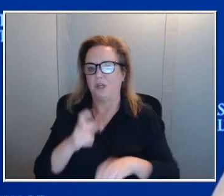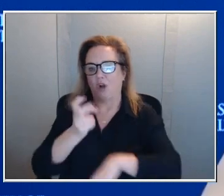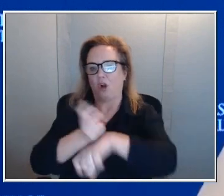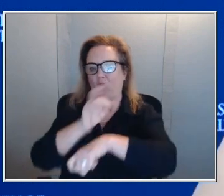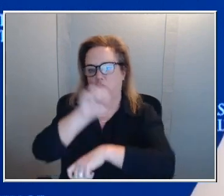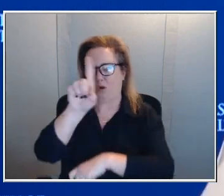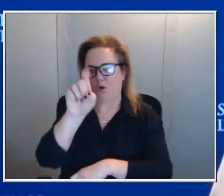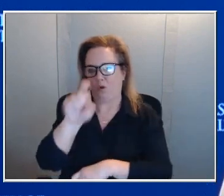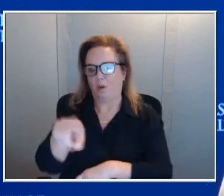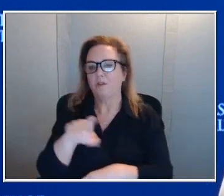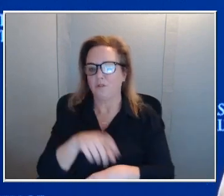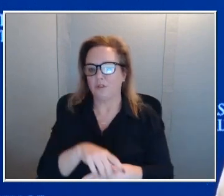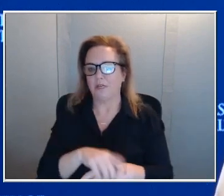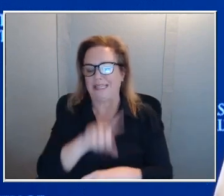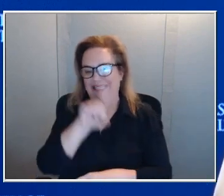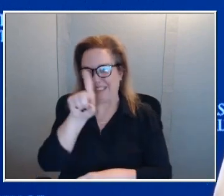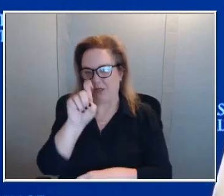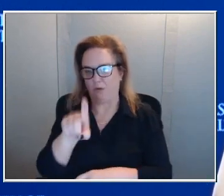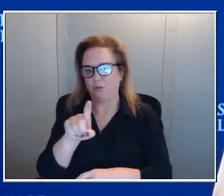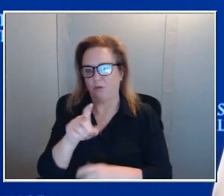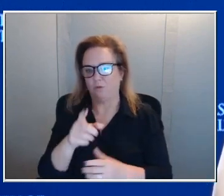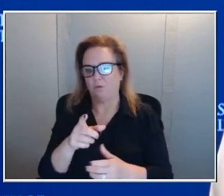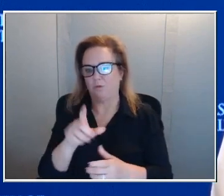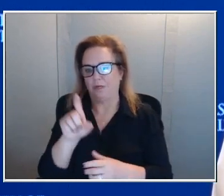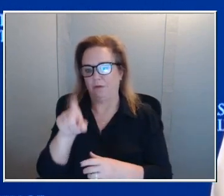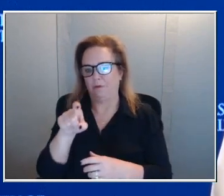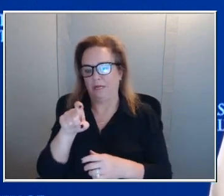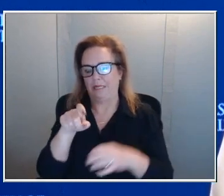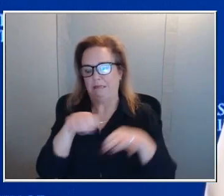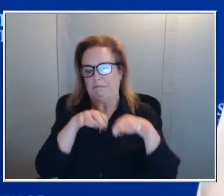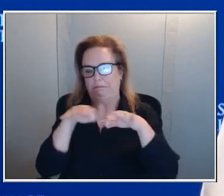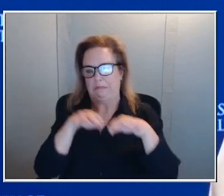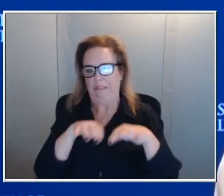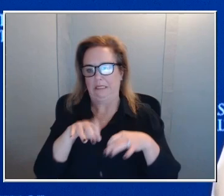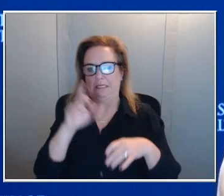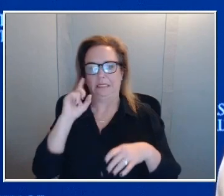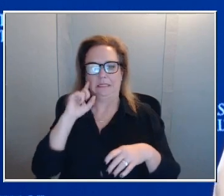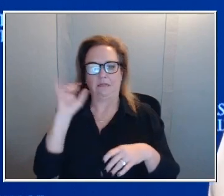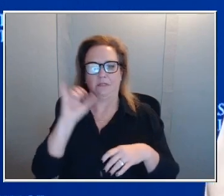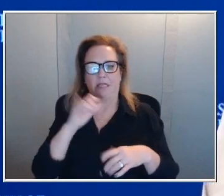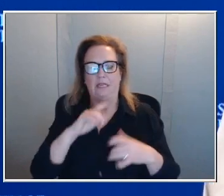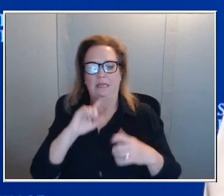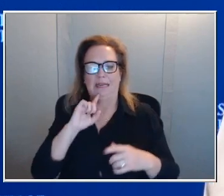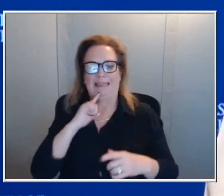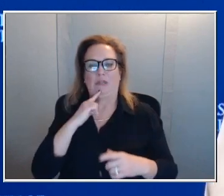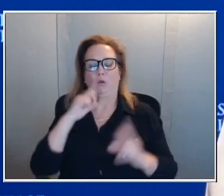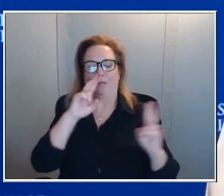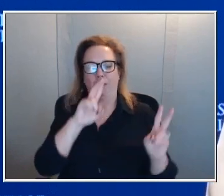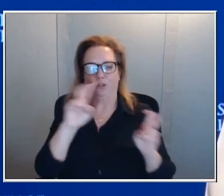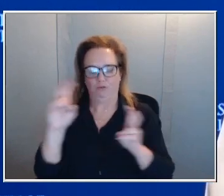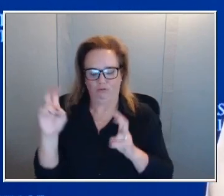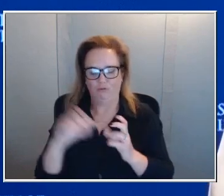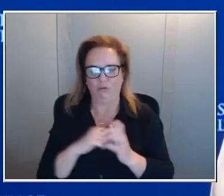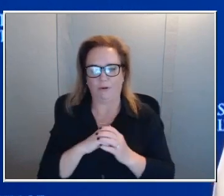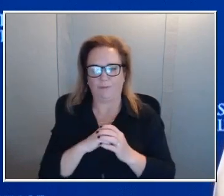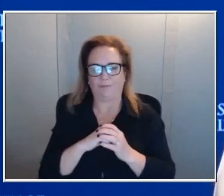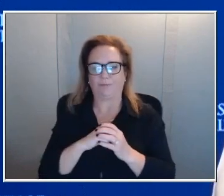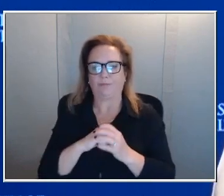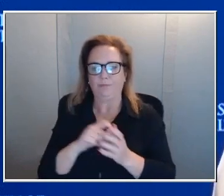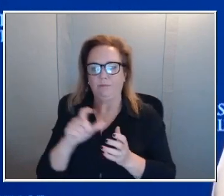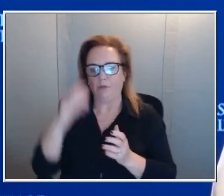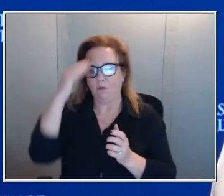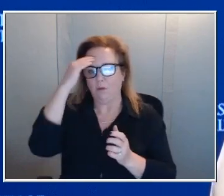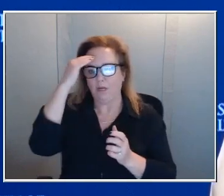think this question we need to kind of just detail out. It sounds like this is an acute issue, because I think we know